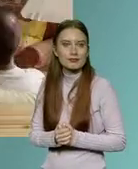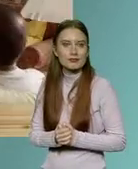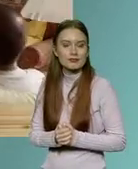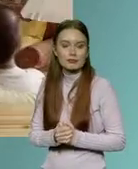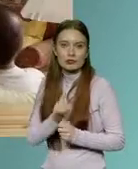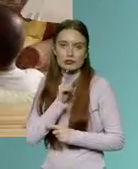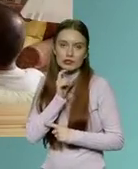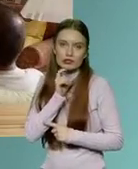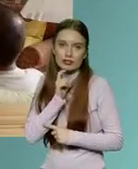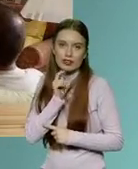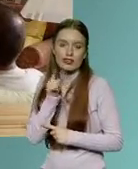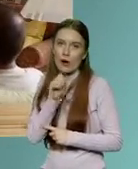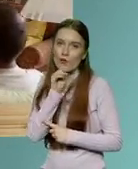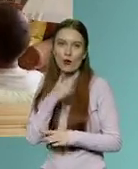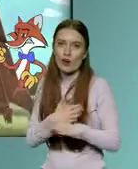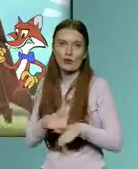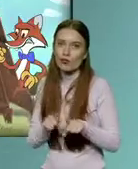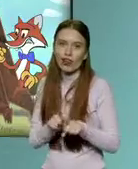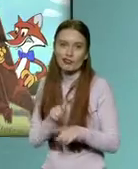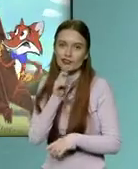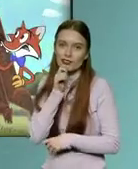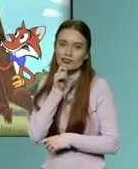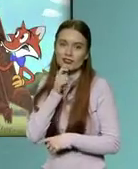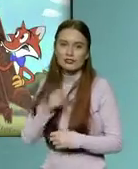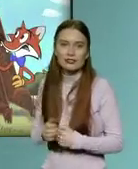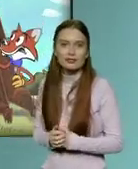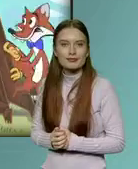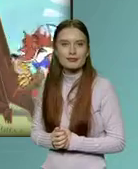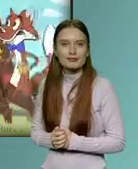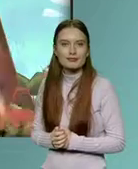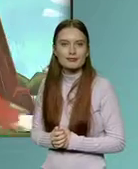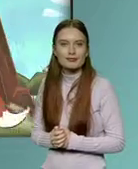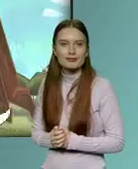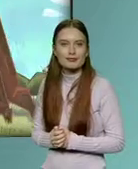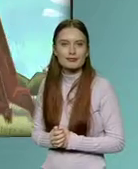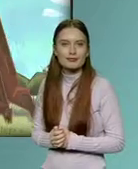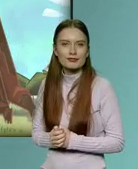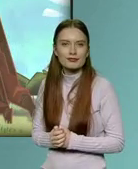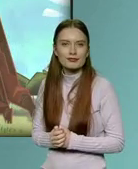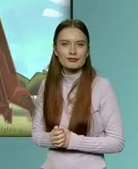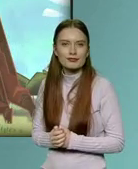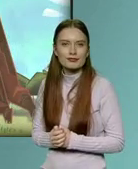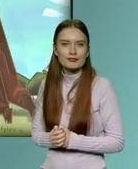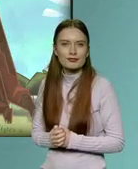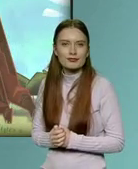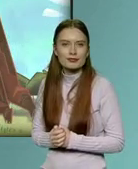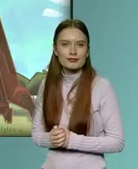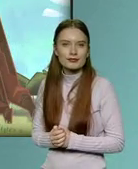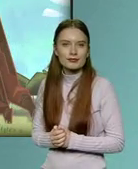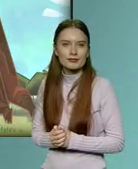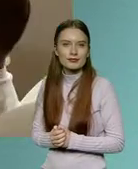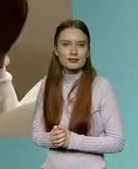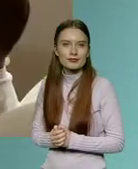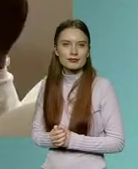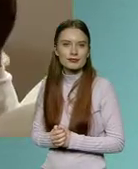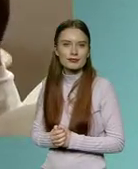alert, this one's not going to work either. The hare hops off with the carrot, then the fox gets trapped in the box. Dana's dad's